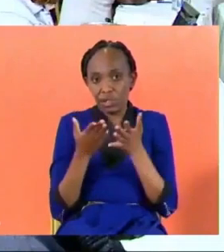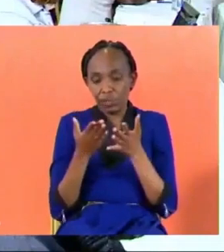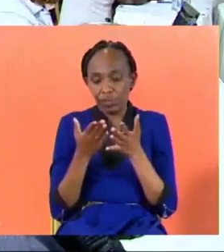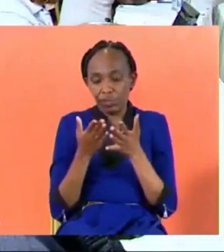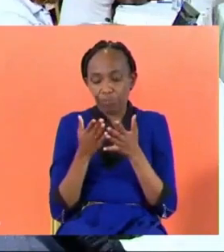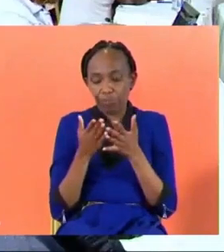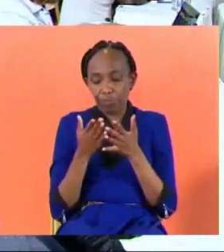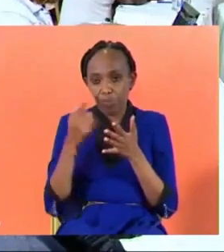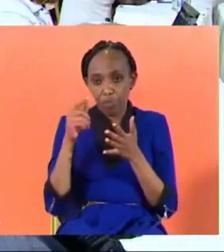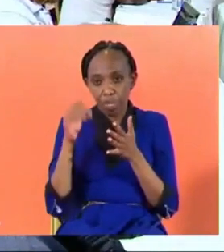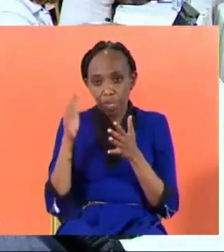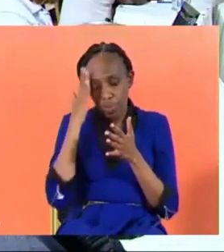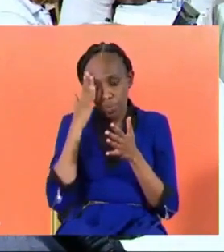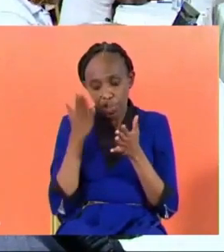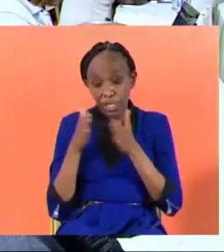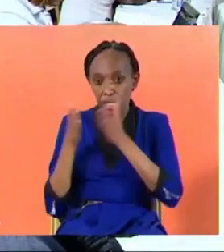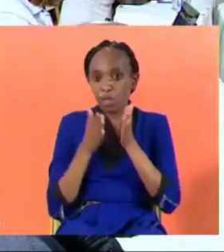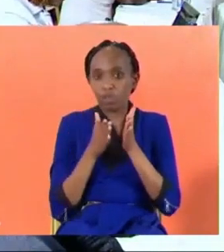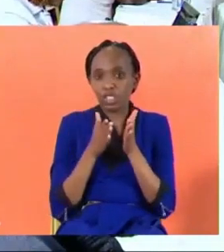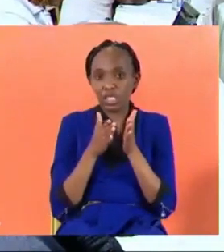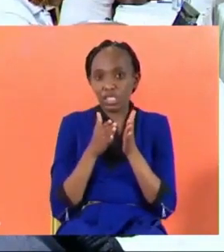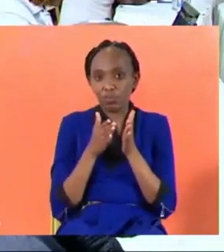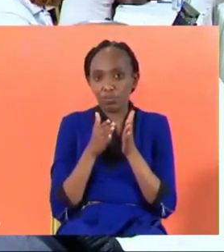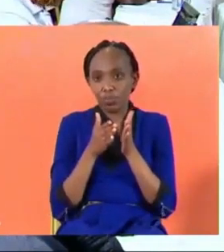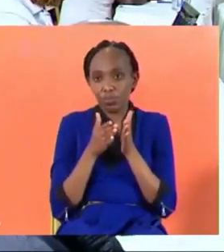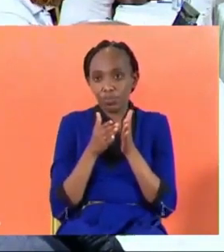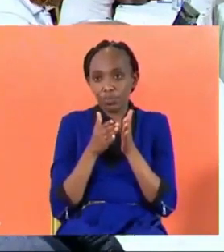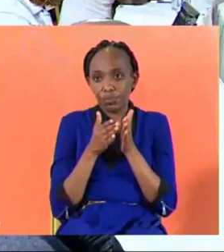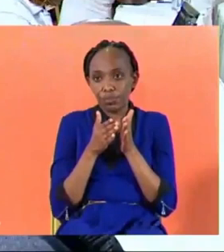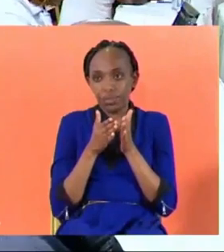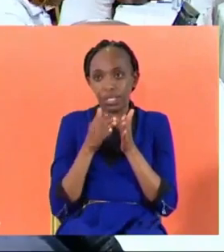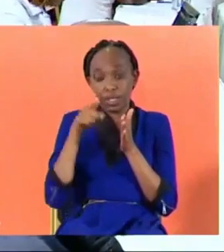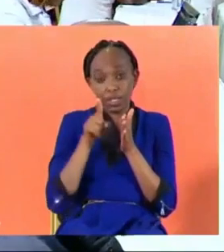recognize this as an opportunity in